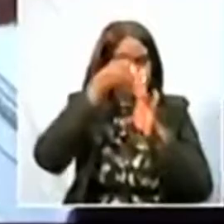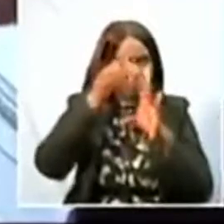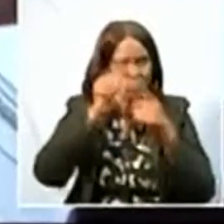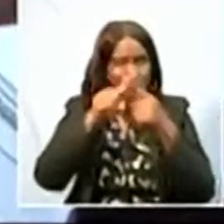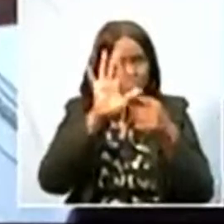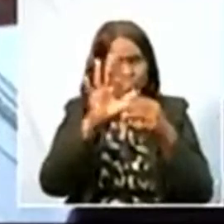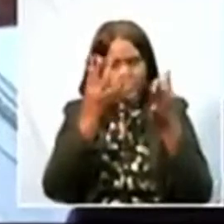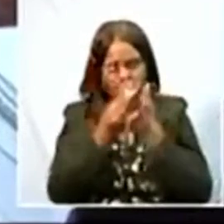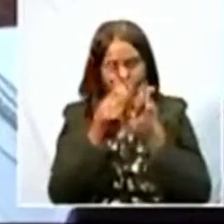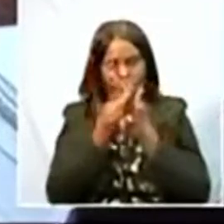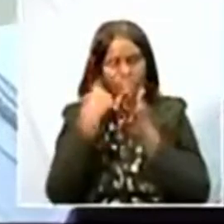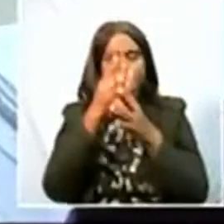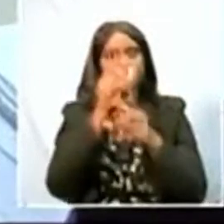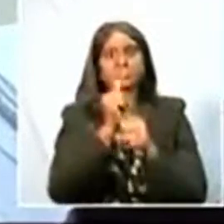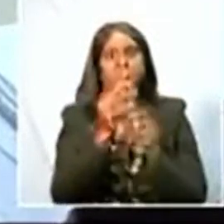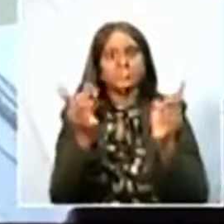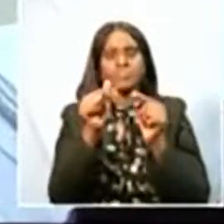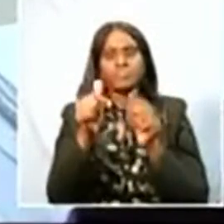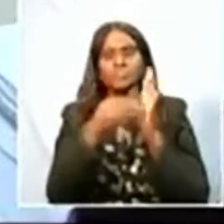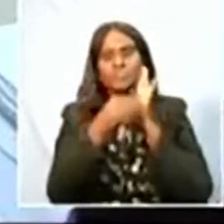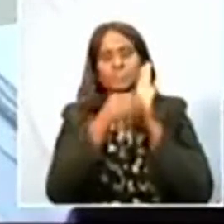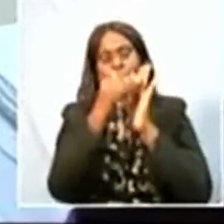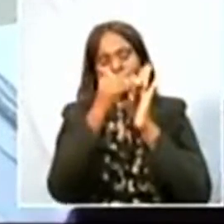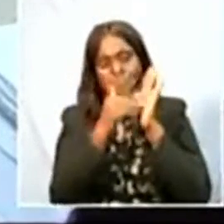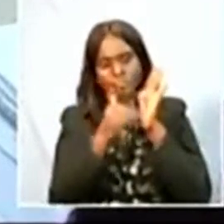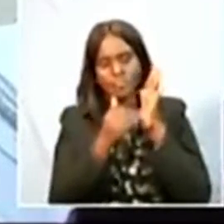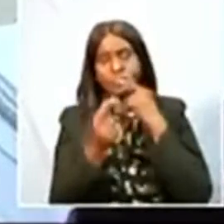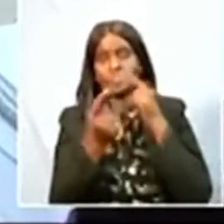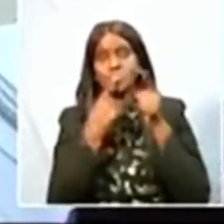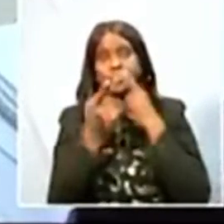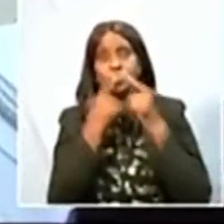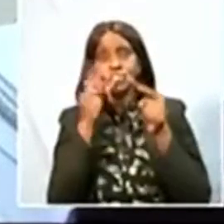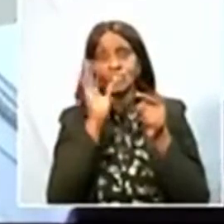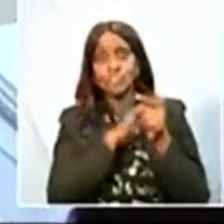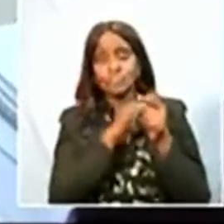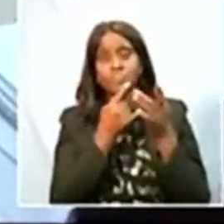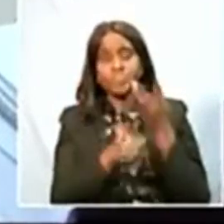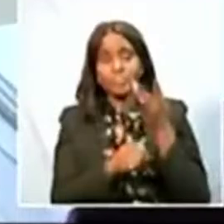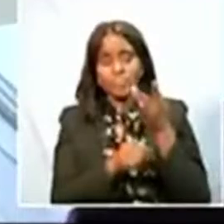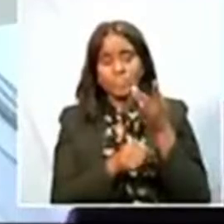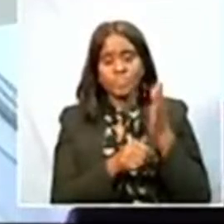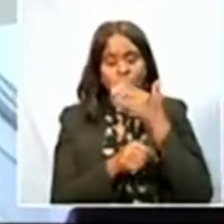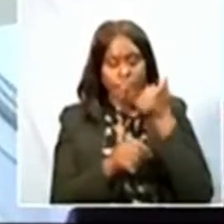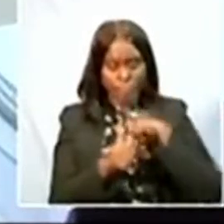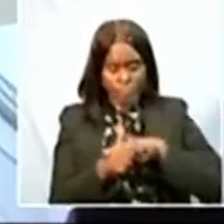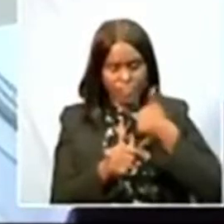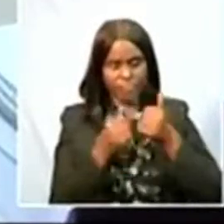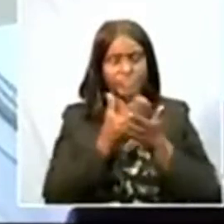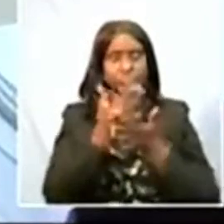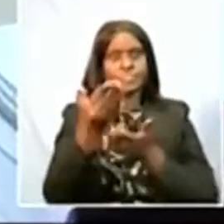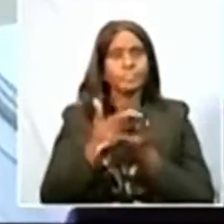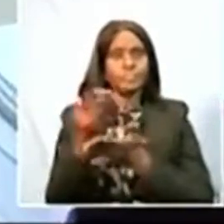the accounts of the recipients when the guideline is saying we should procure?